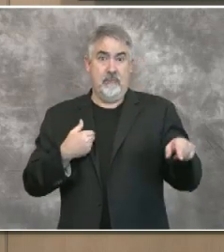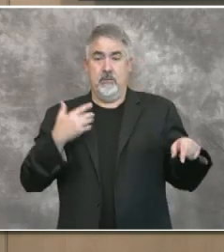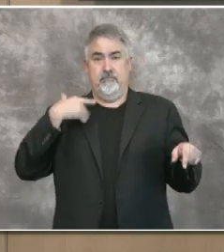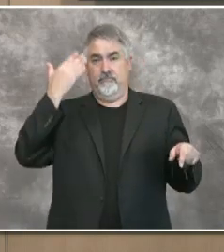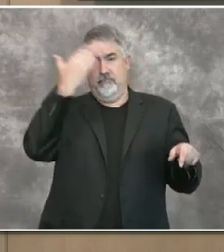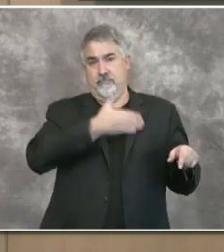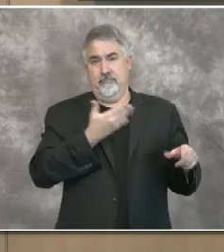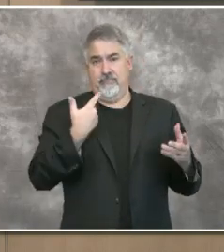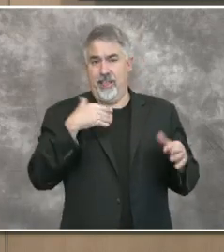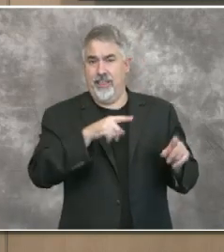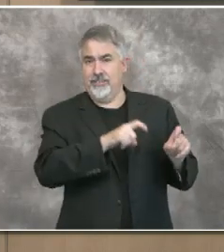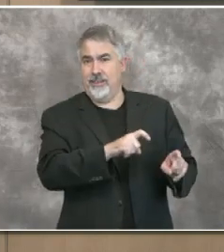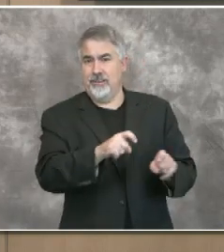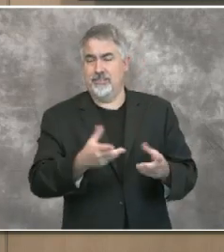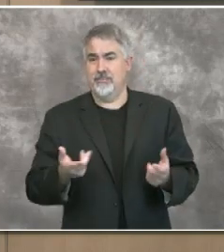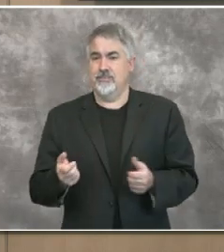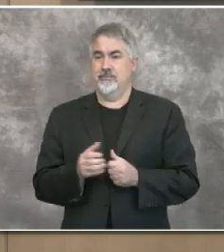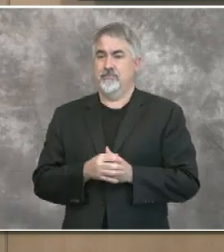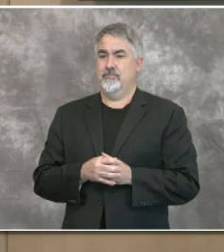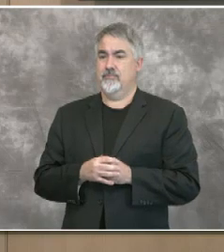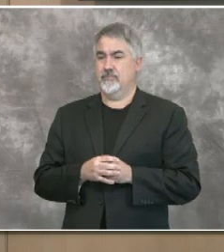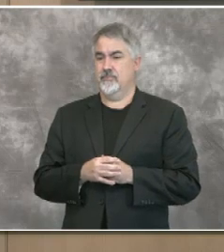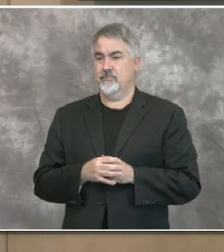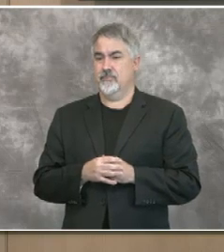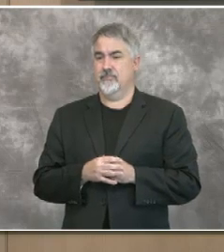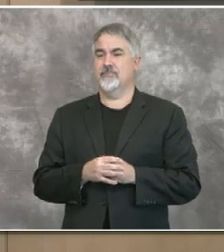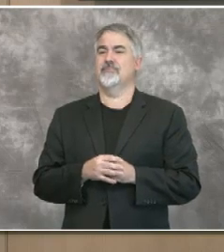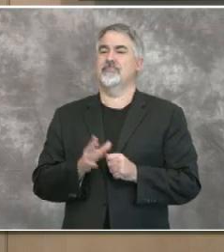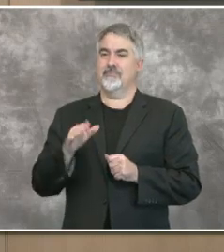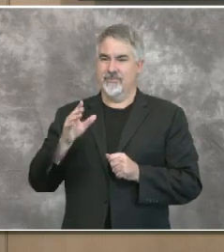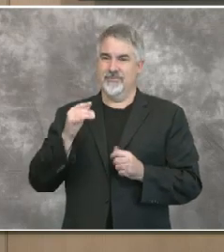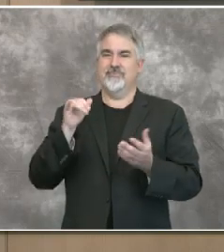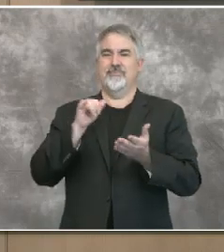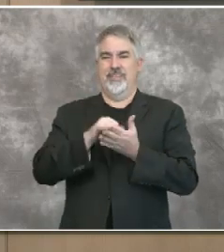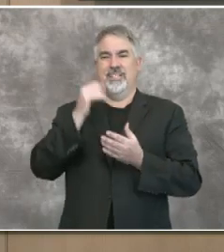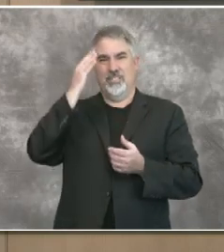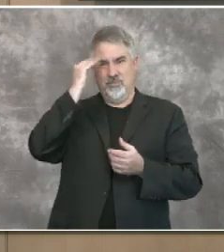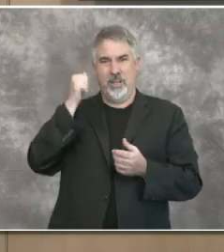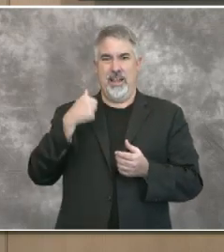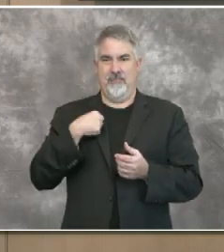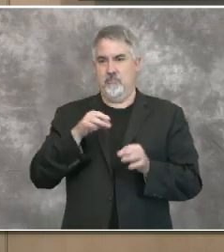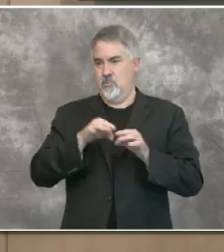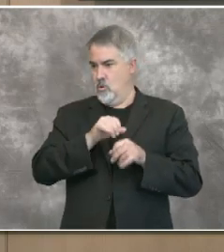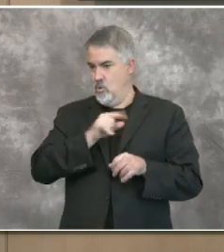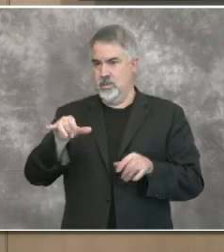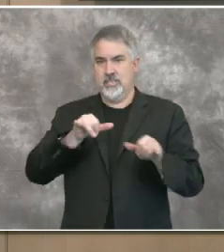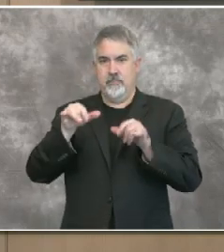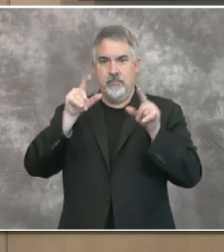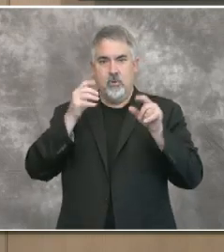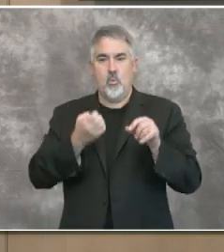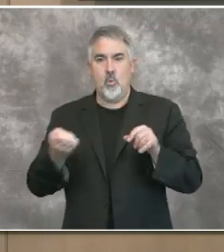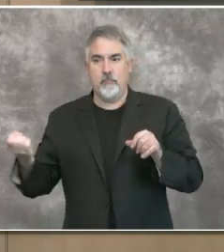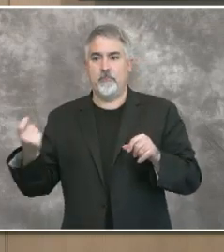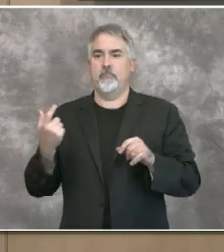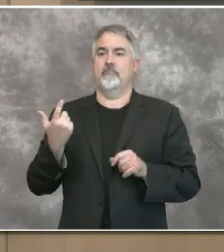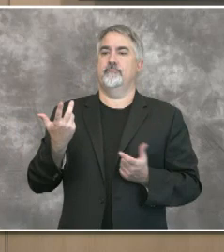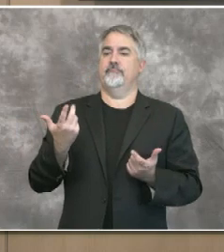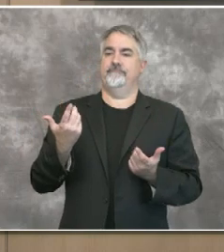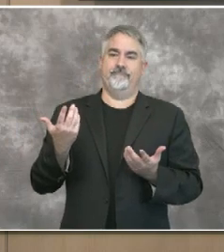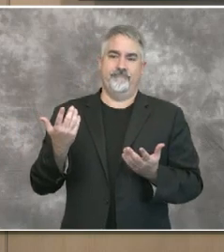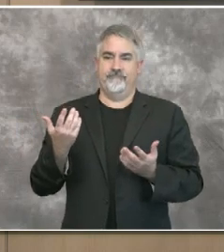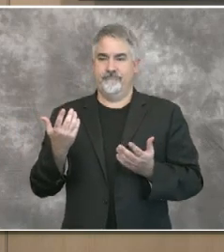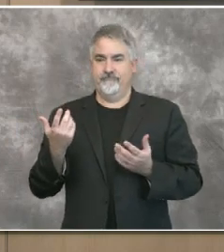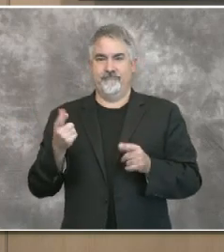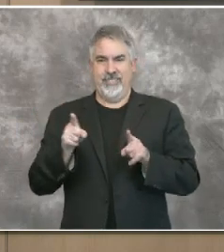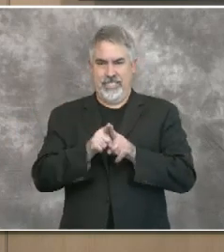why we have the same advice for everyone in San Diego, which is to treat other people as if they might have the virus,